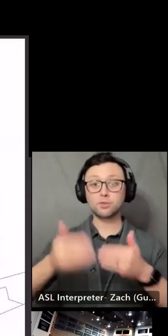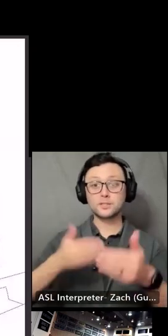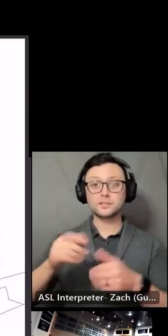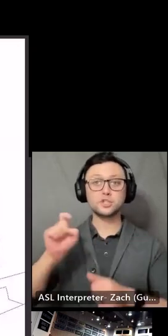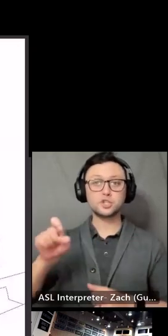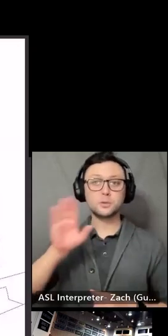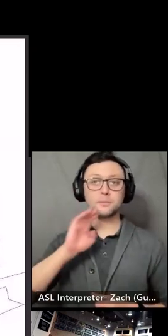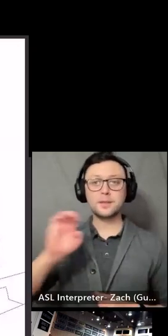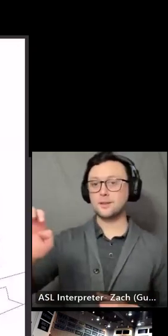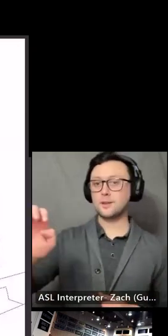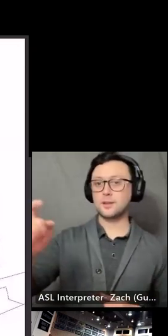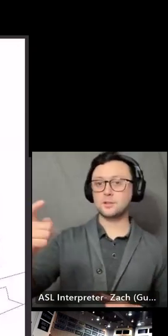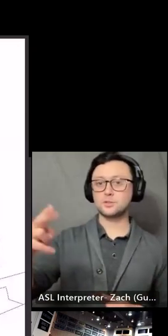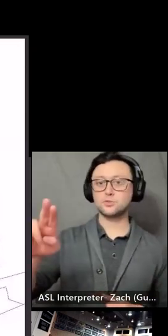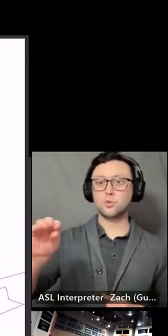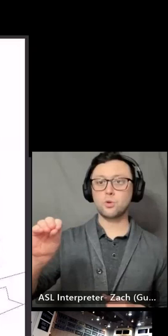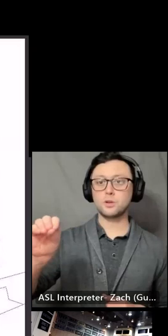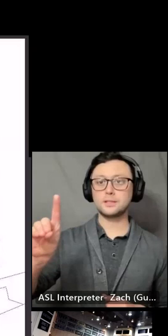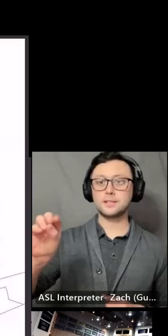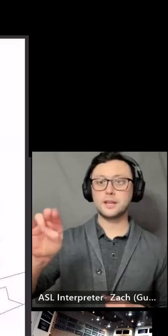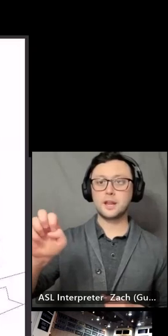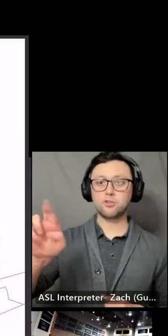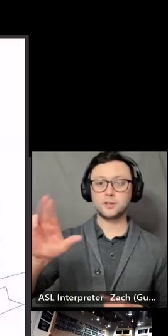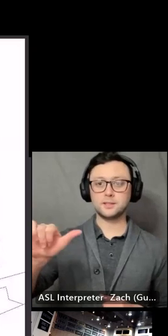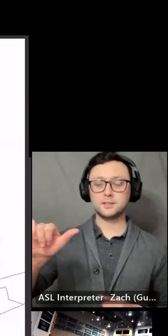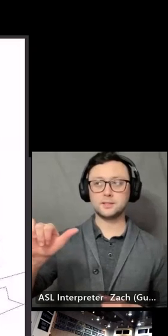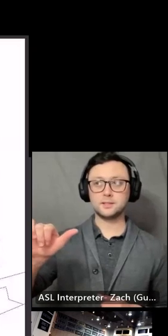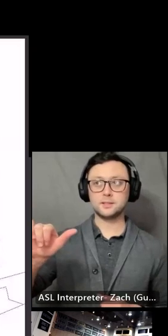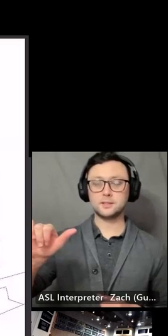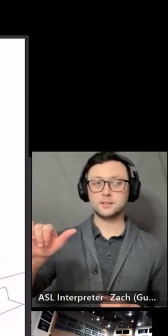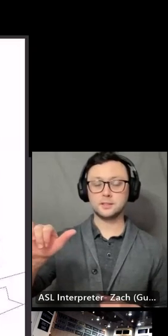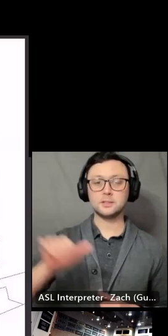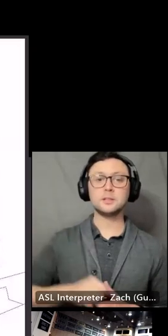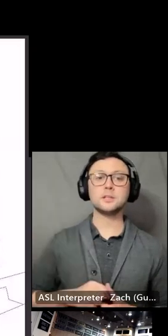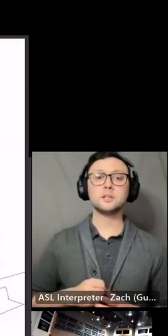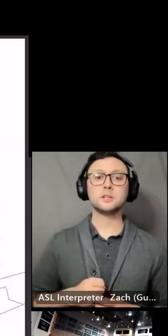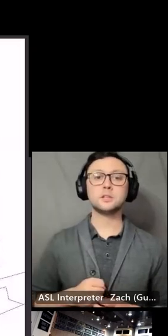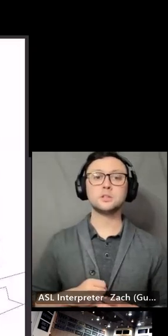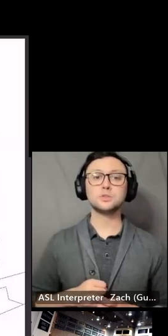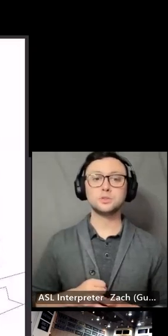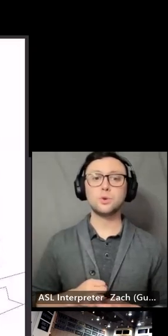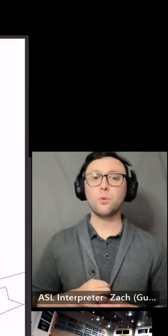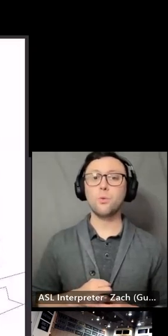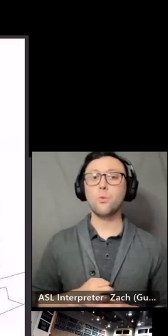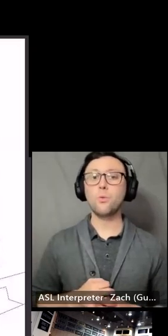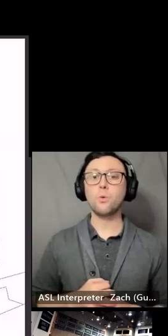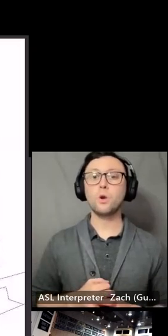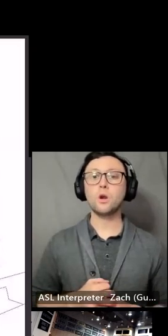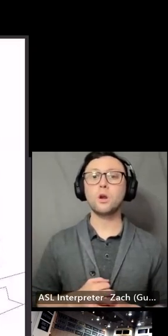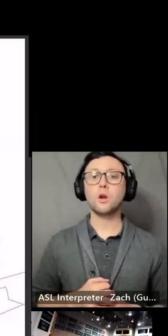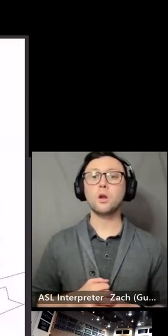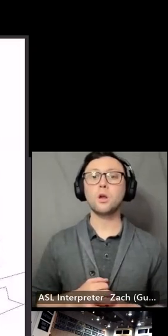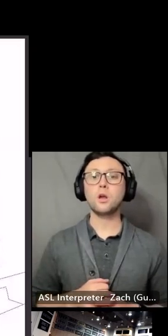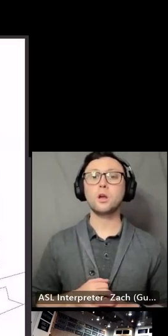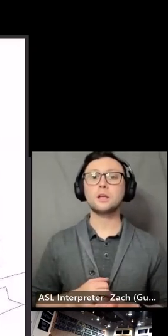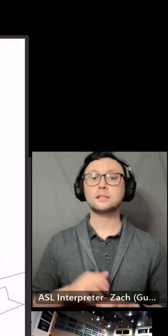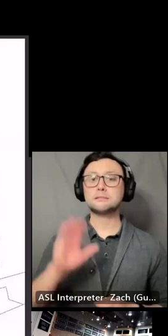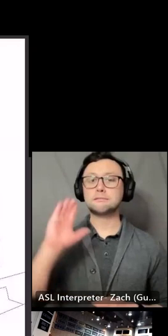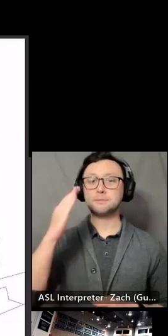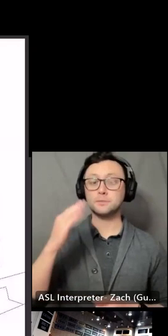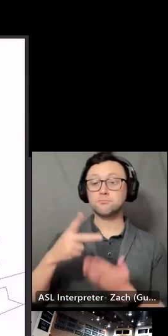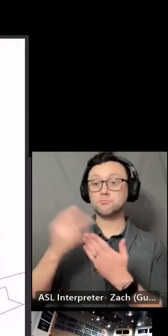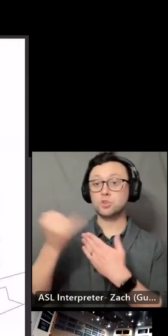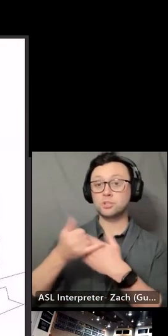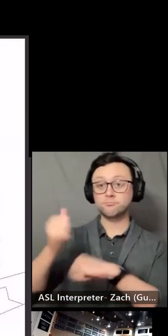extraordinary, extraordinary. You know, you're putting a project on the Emerald Necklace. It's been